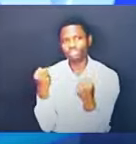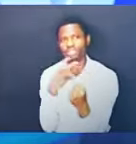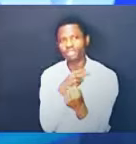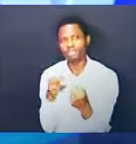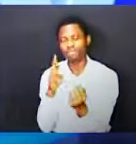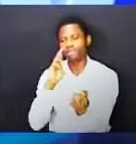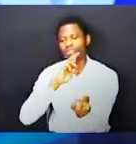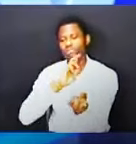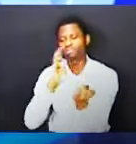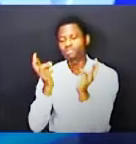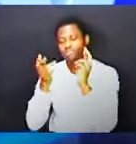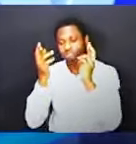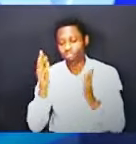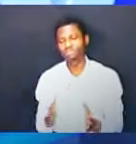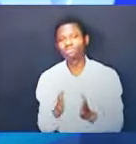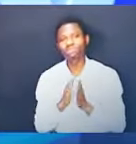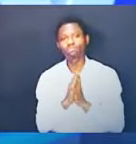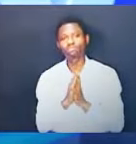redeemer.